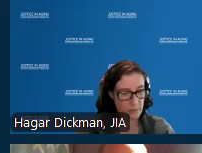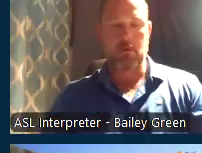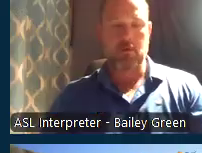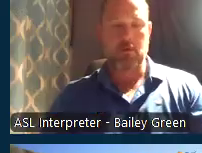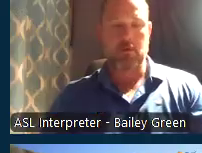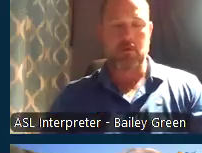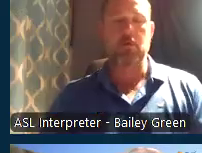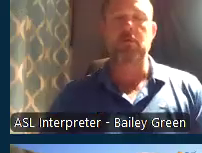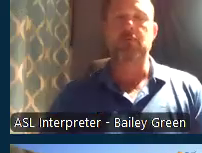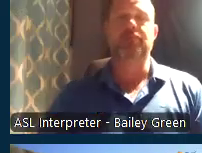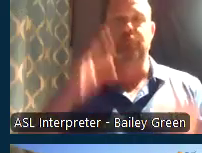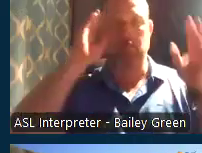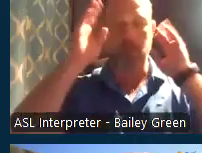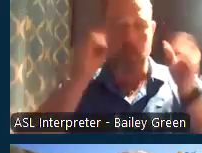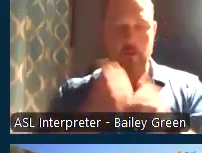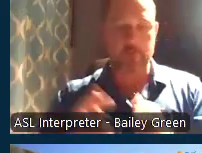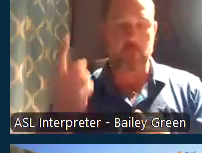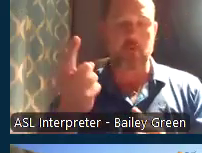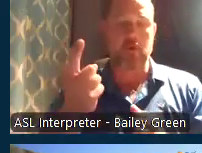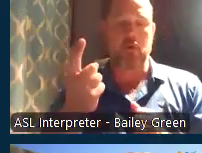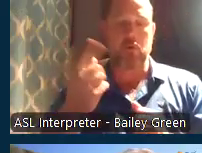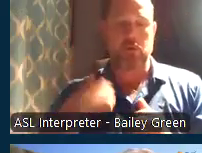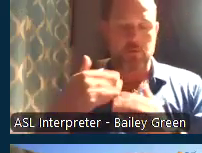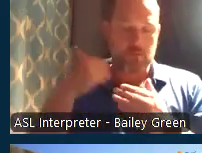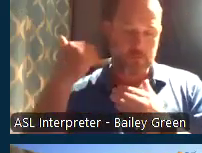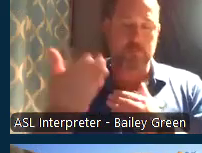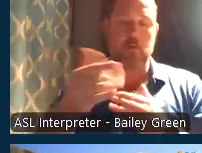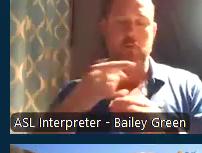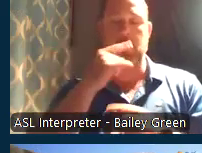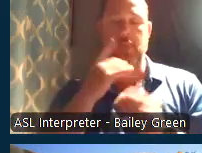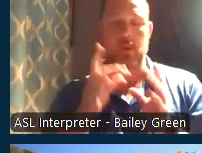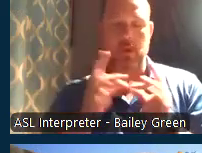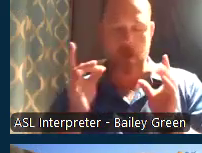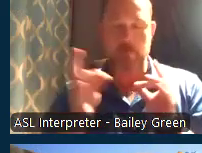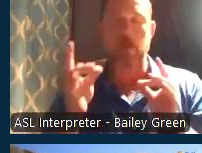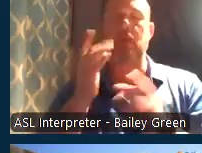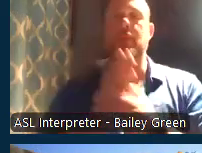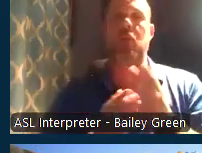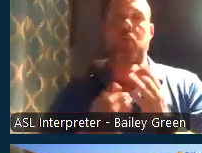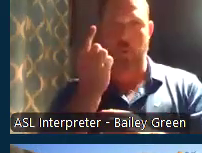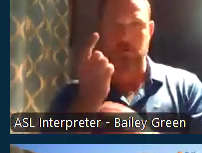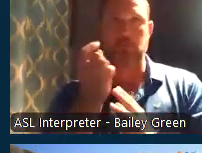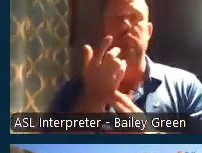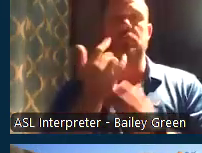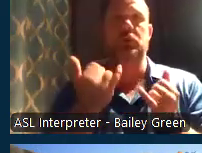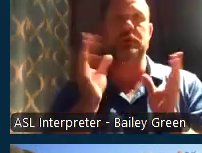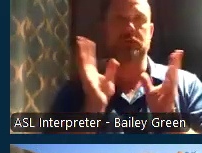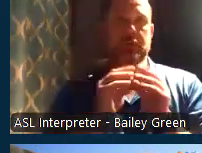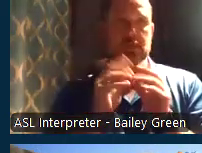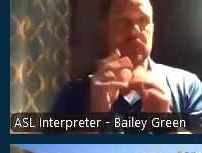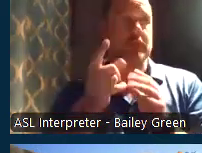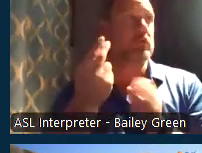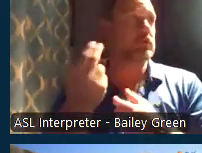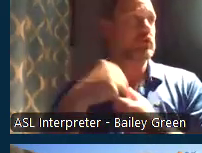Okay. Hi, everybody. We're going to move forward with the public comment part 1 of today's meeting. Again, if you're joining